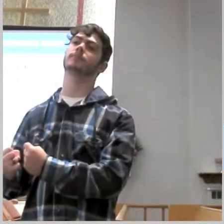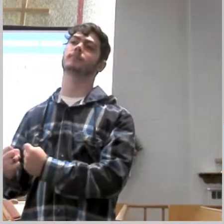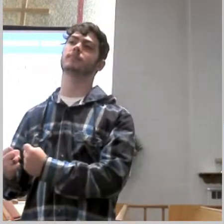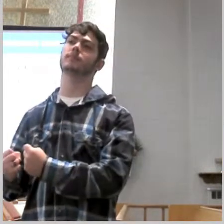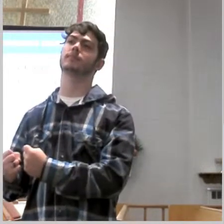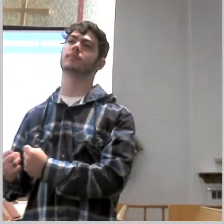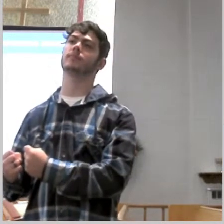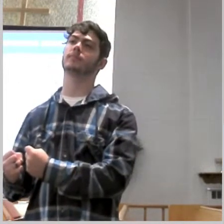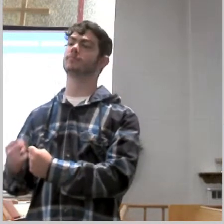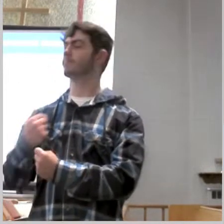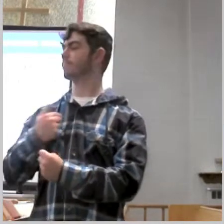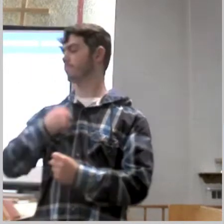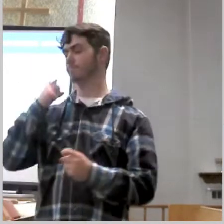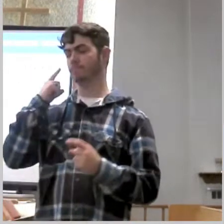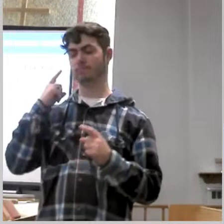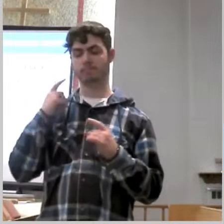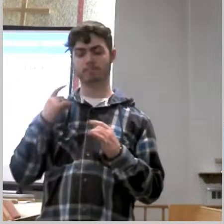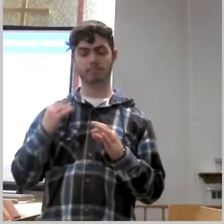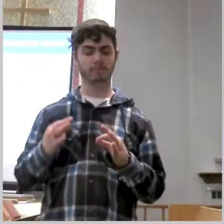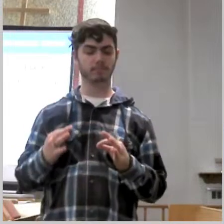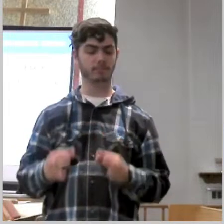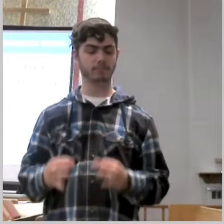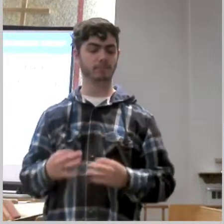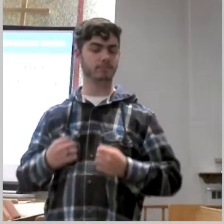charm me